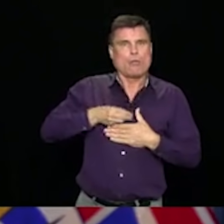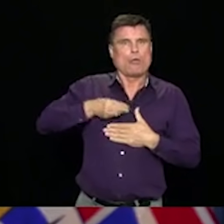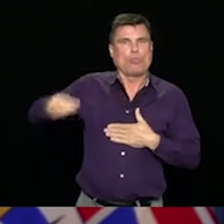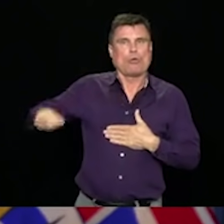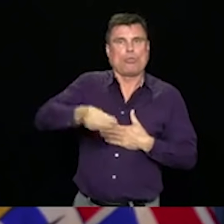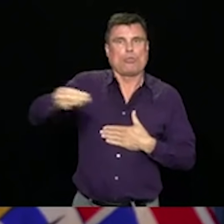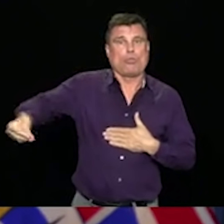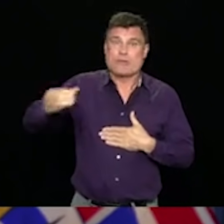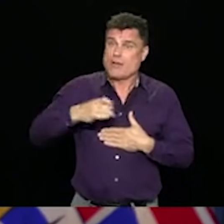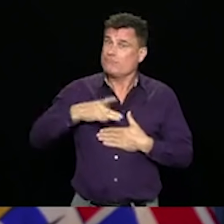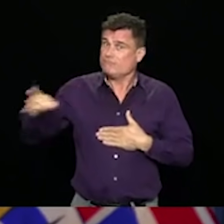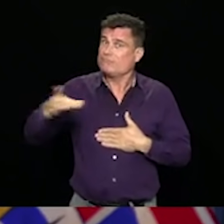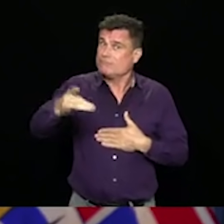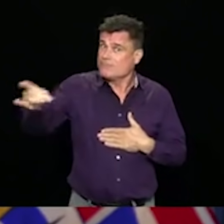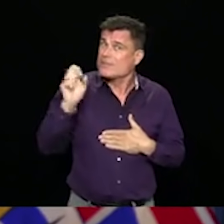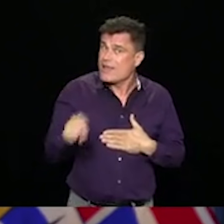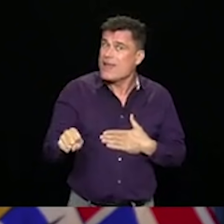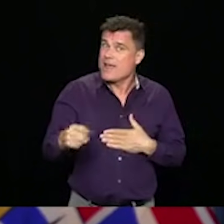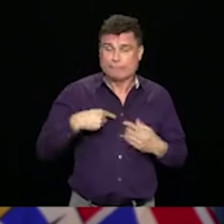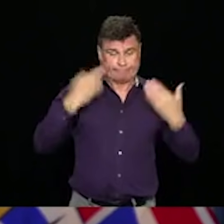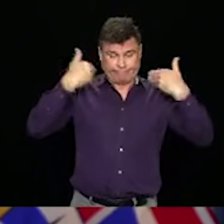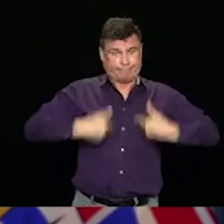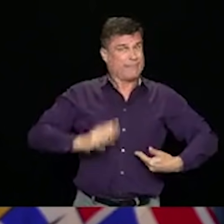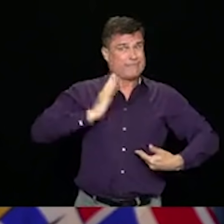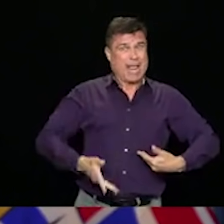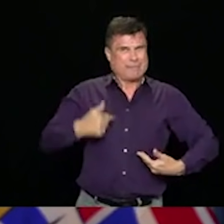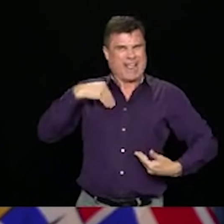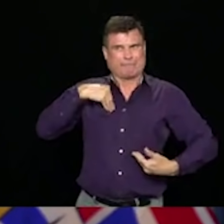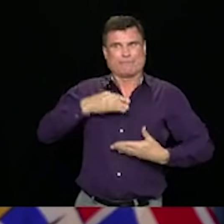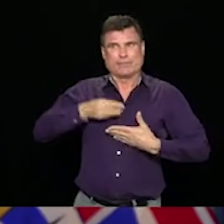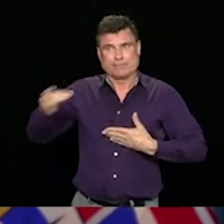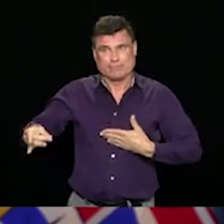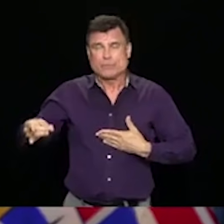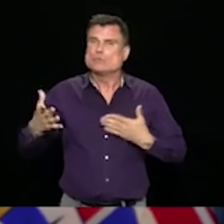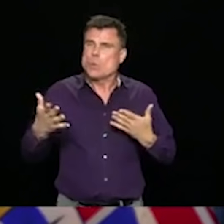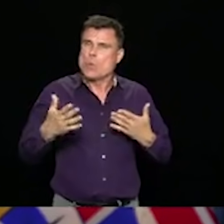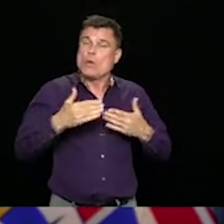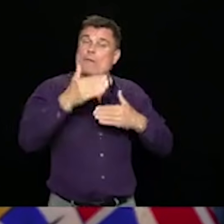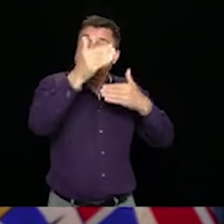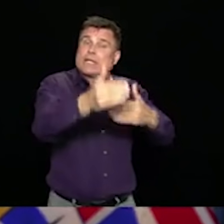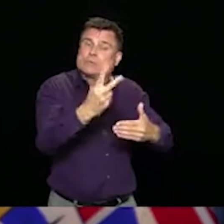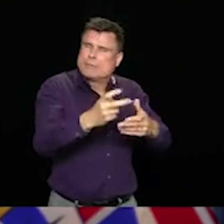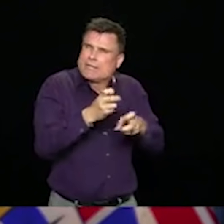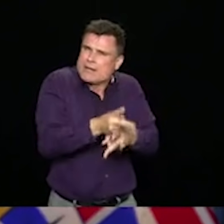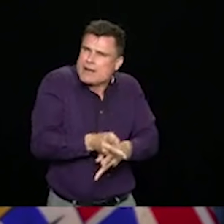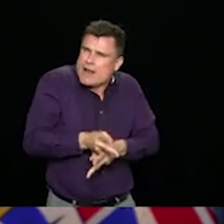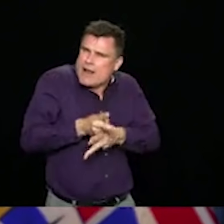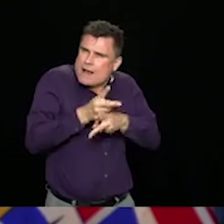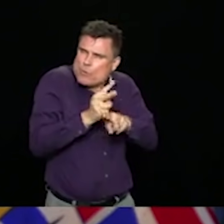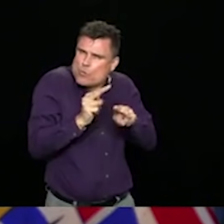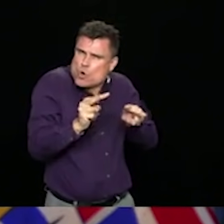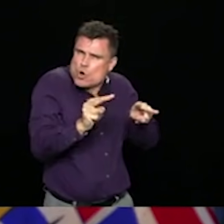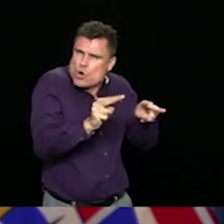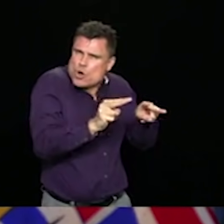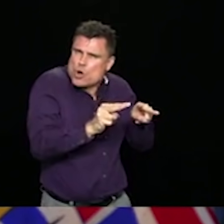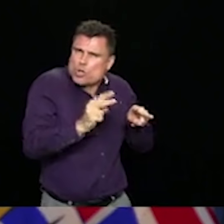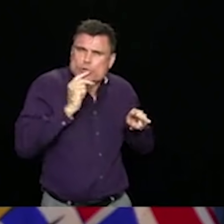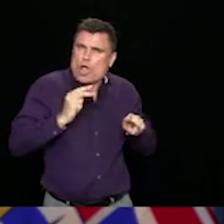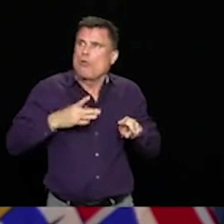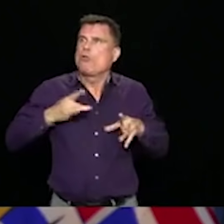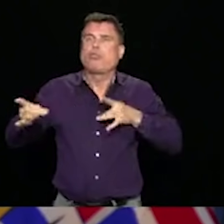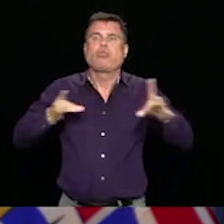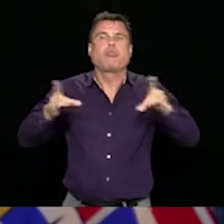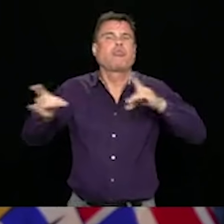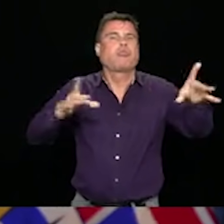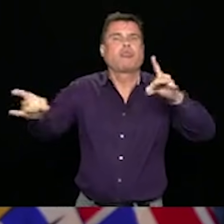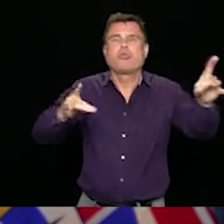ill. We are carefully moving forward into this phase 2, into our restart, and we are watching for new cases